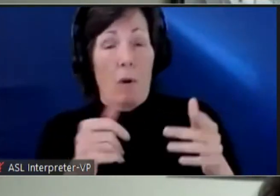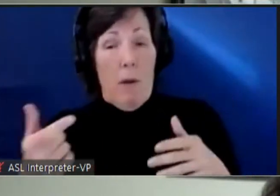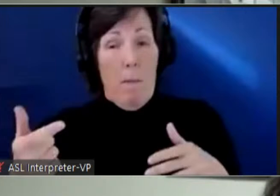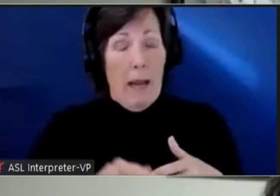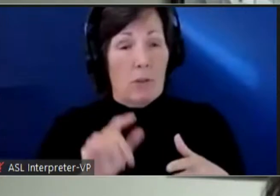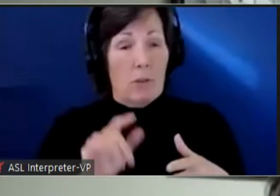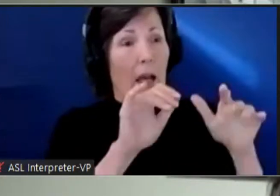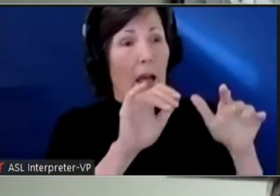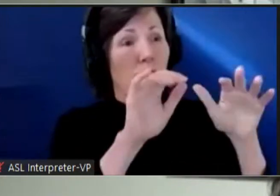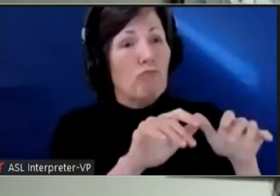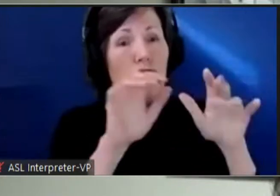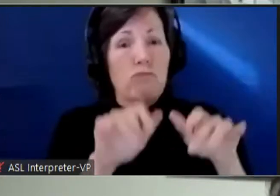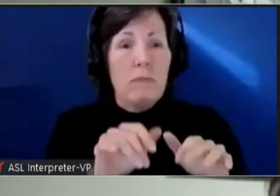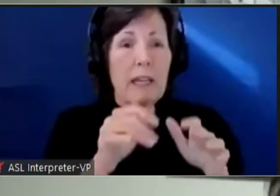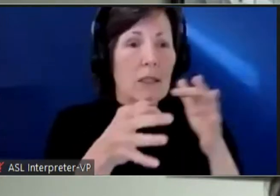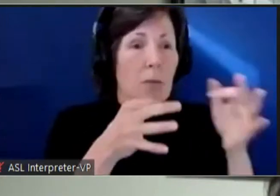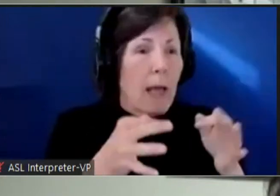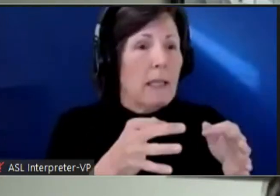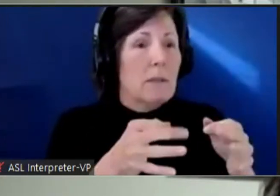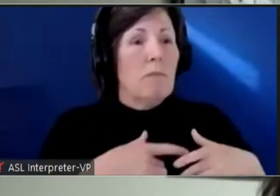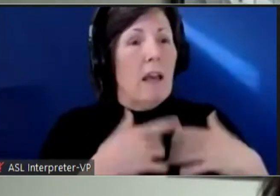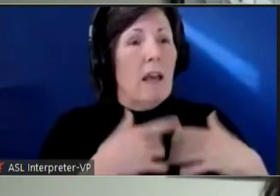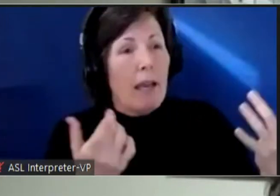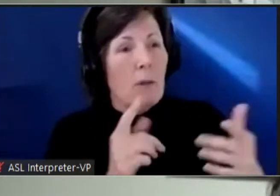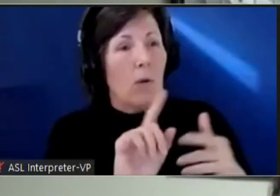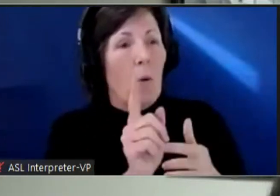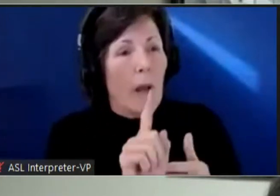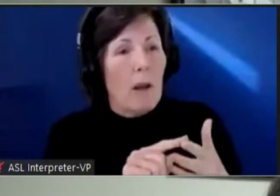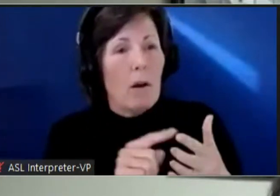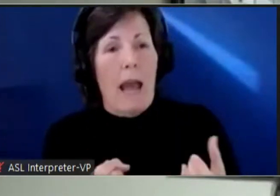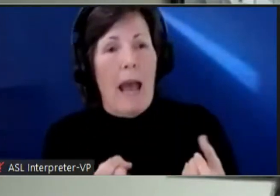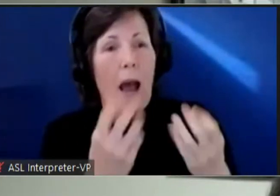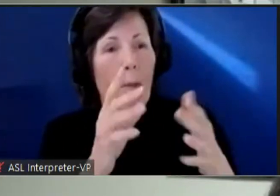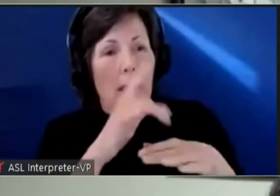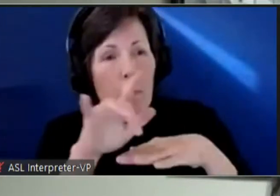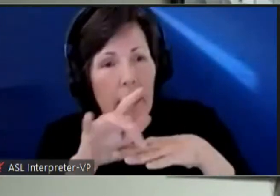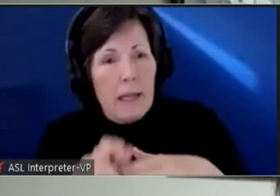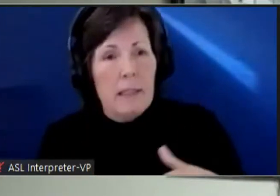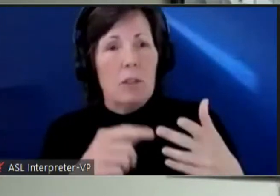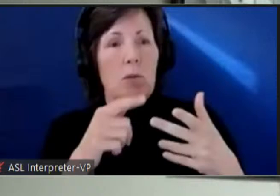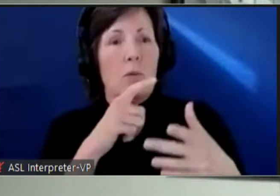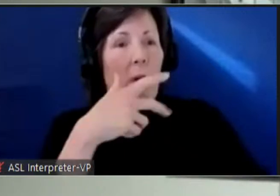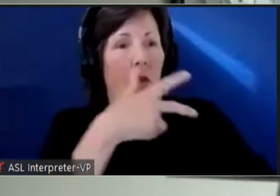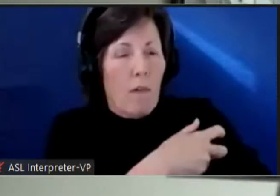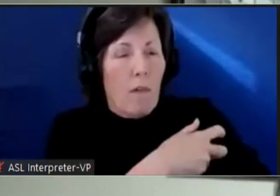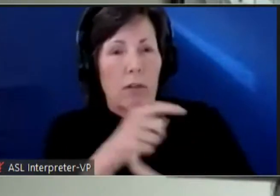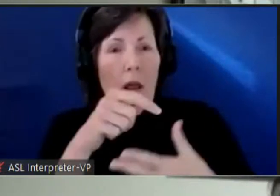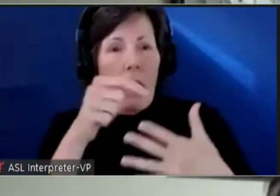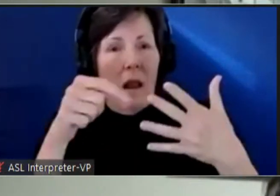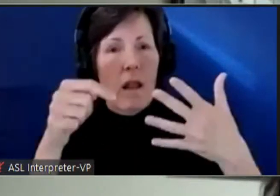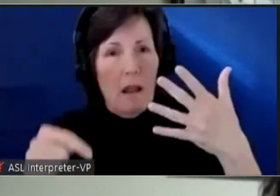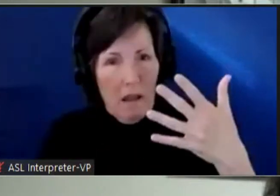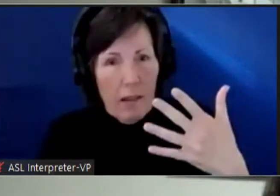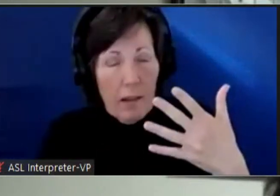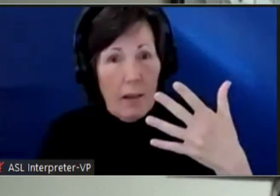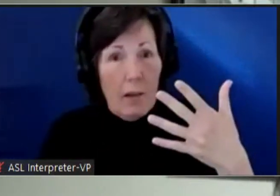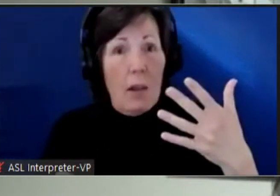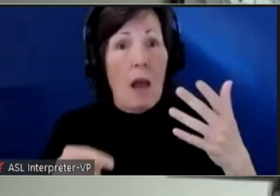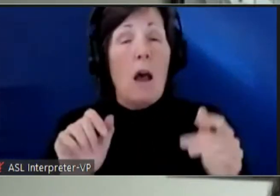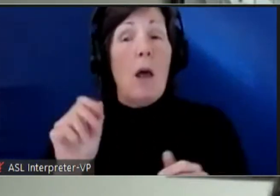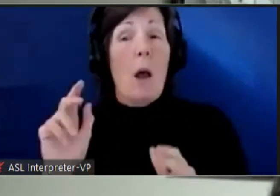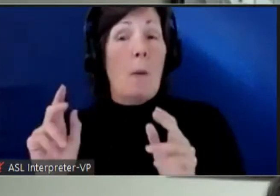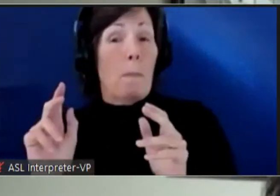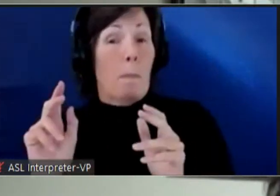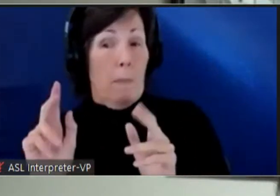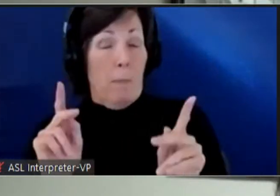many spaces are available and who would be eligible for that clinic or event. On the other side, people will call or